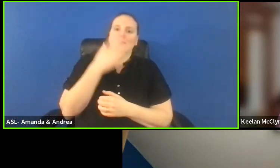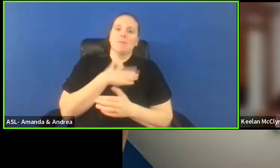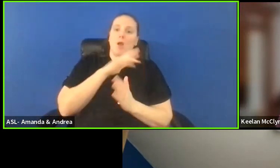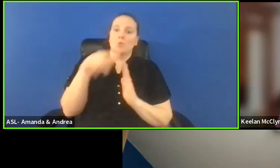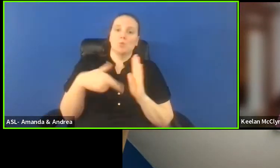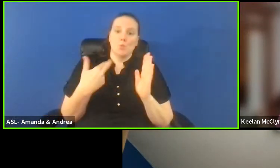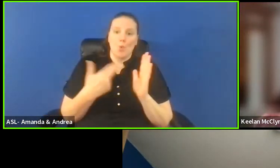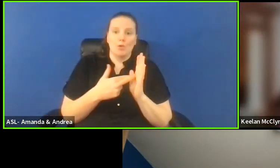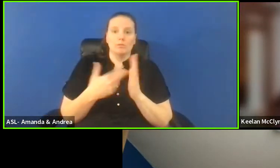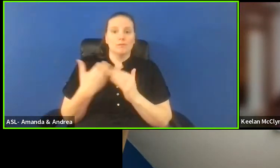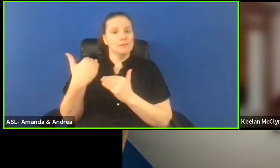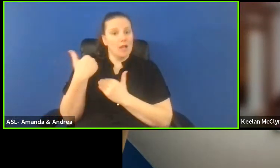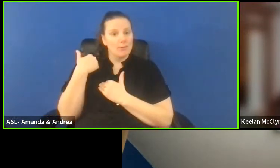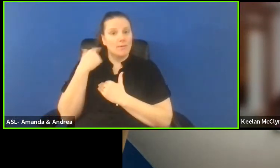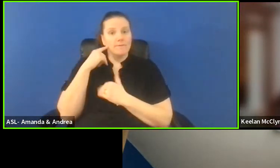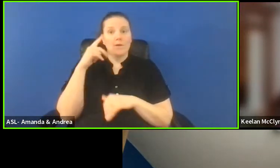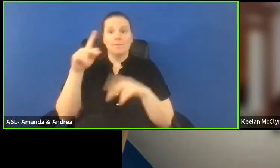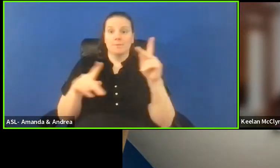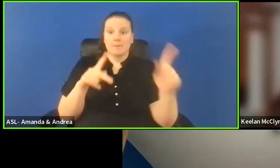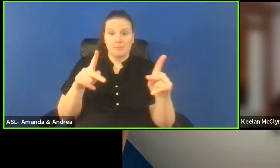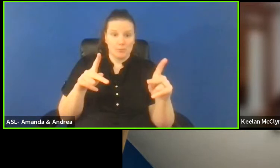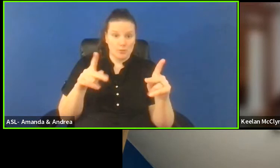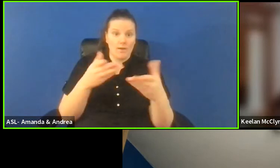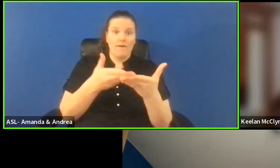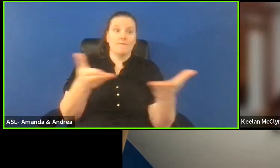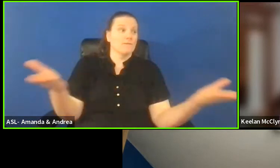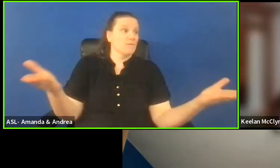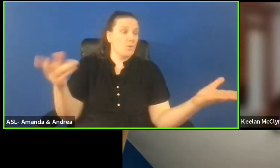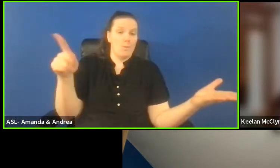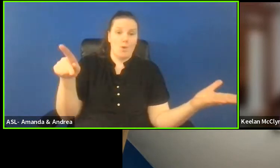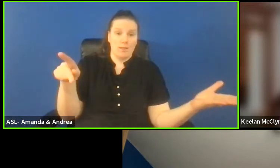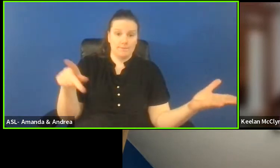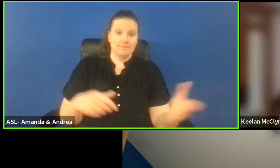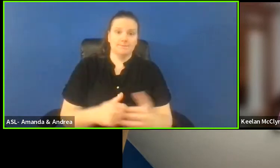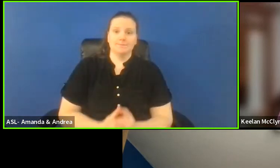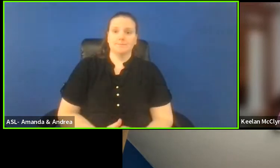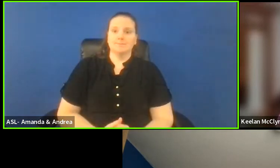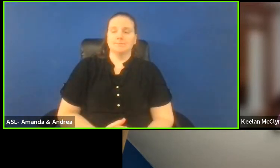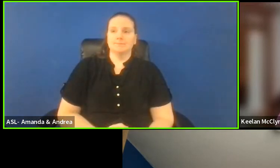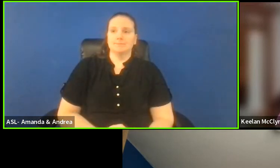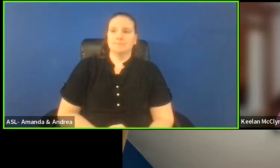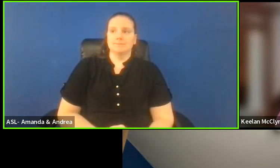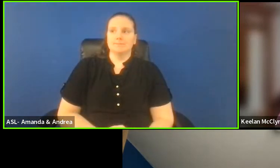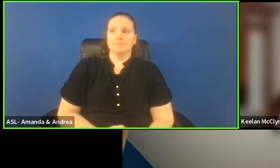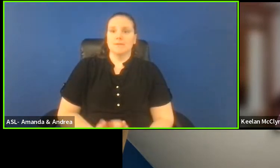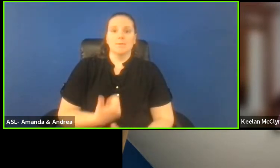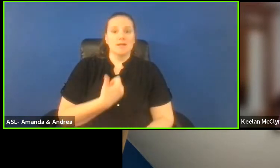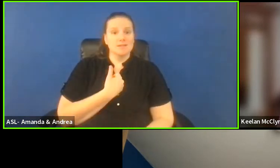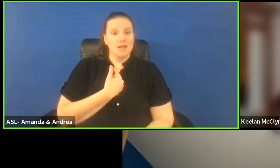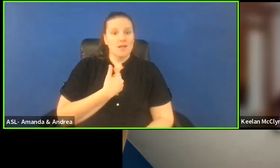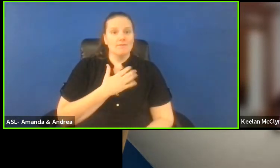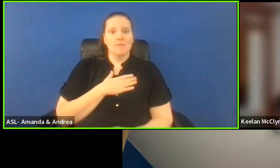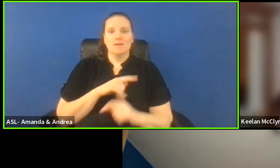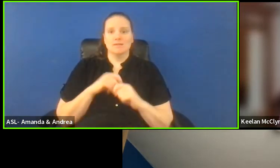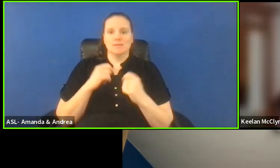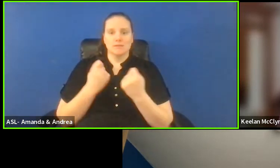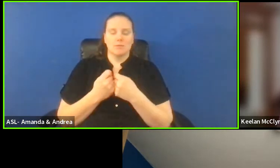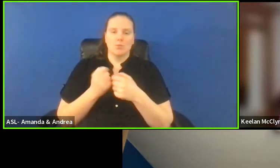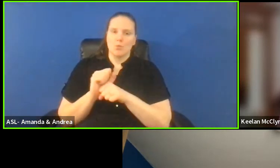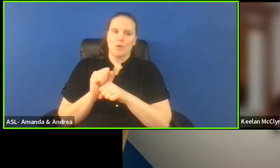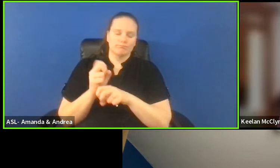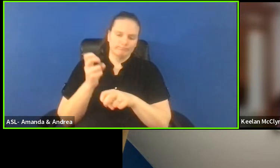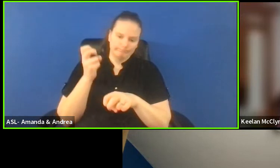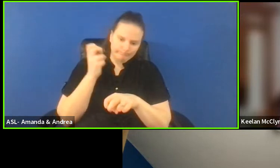being accountable to the people of Portland. And I myself and my team, we work very,